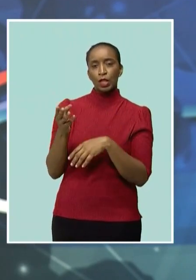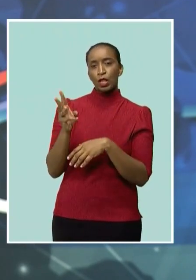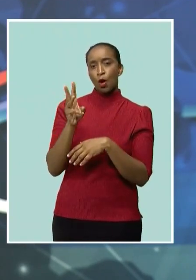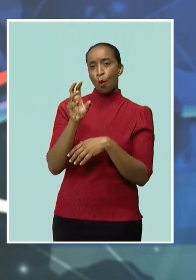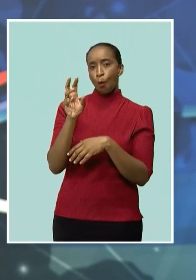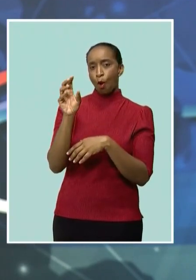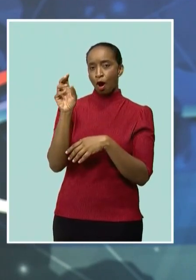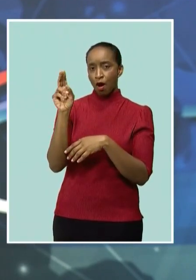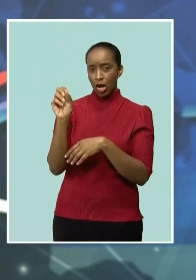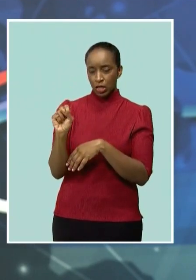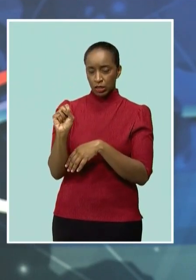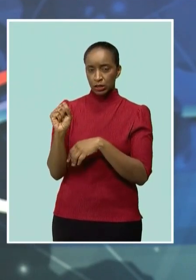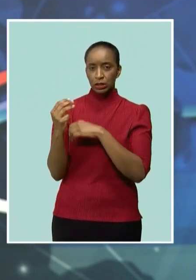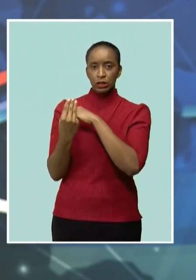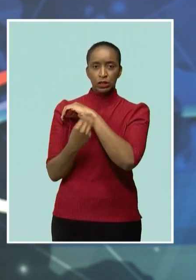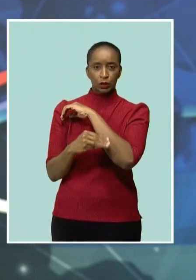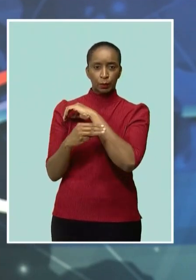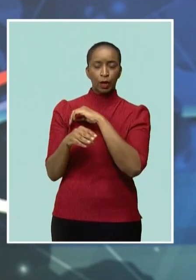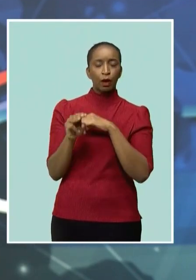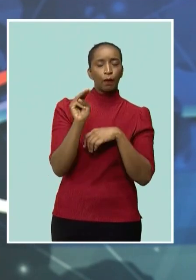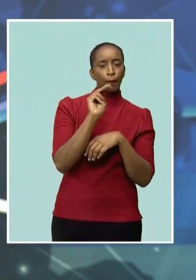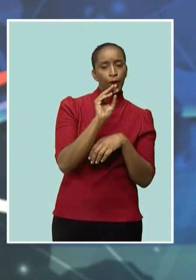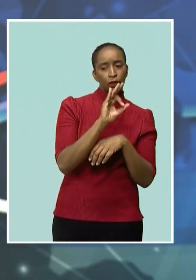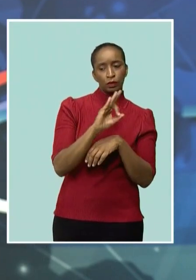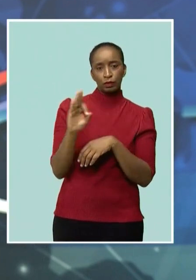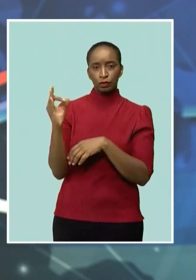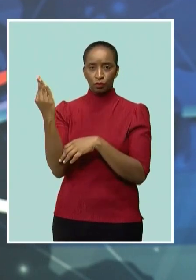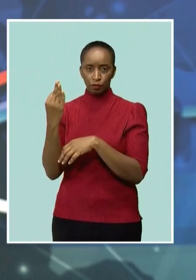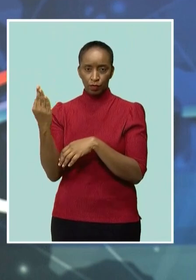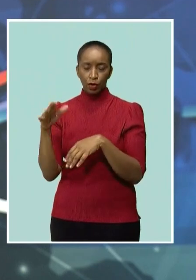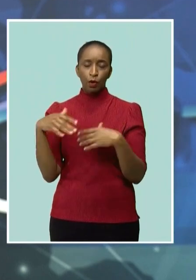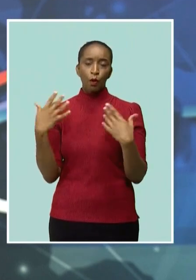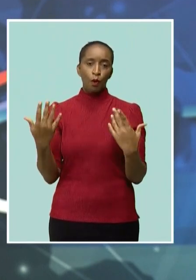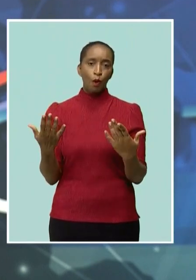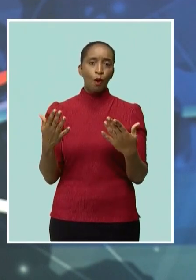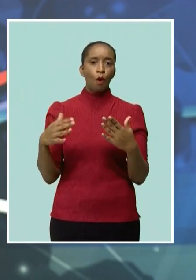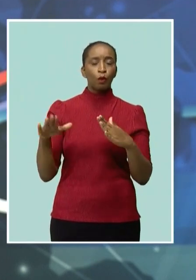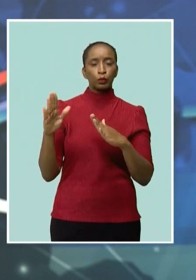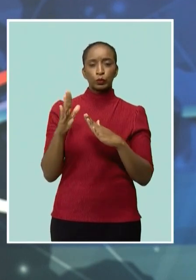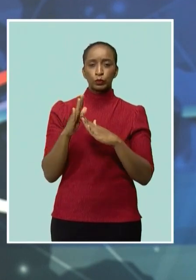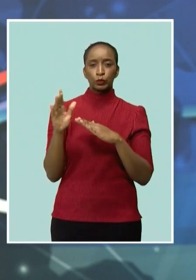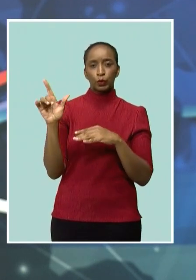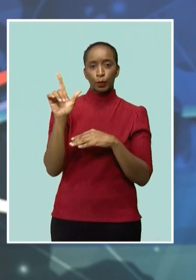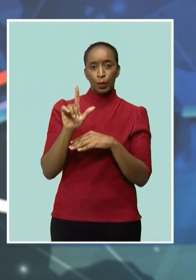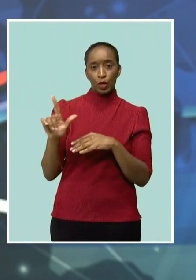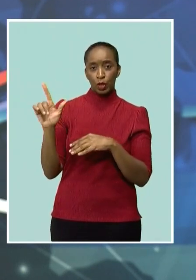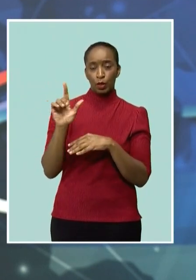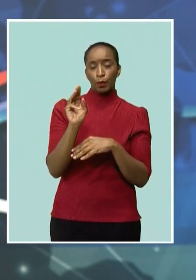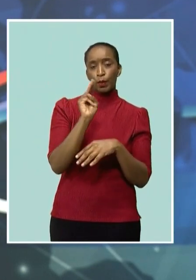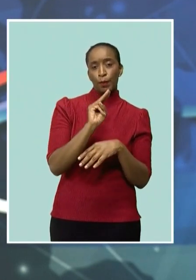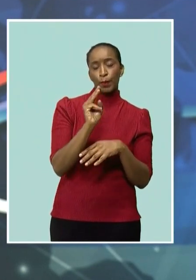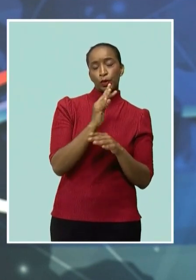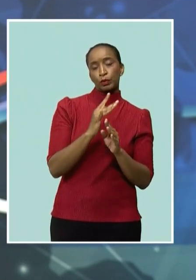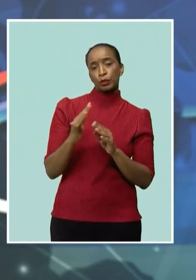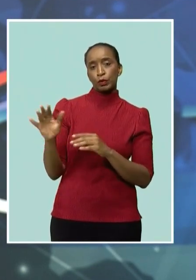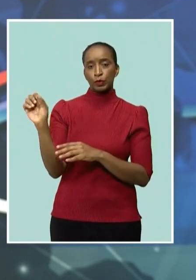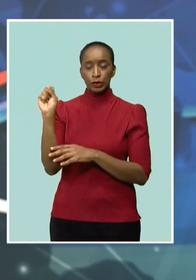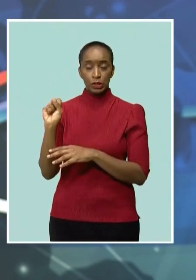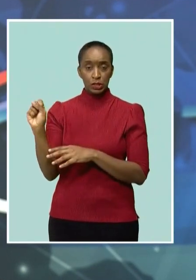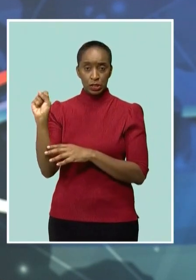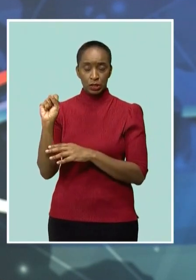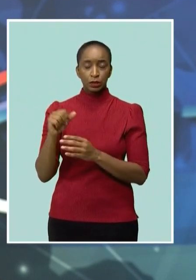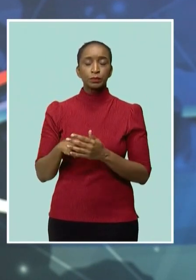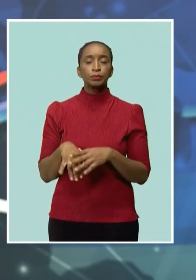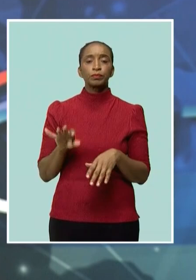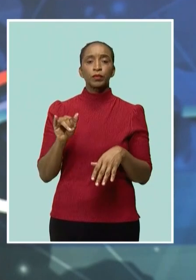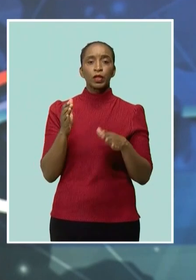St. Michael, Mondays to Fridays, and the main library, Fairchild Street, Bridgetown, Mondays to Saturdays. And according to the Planning and Development Department,